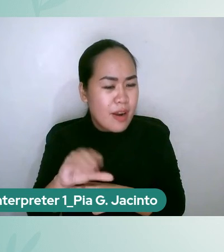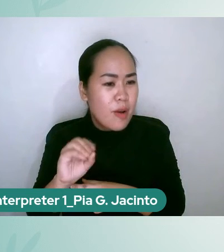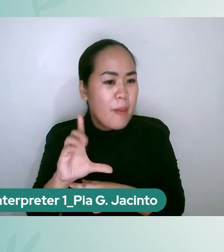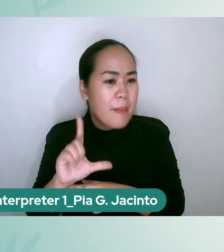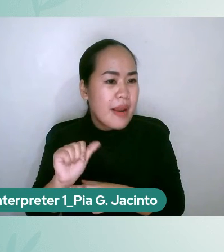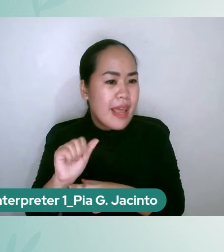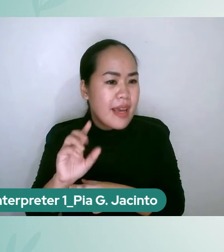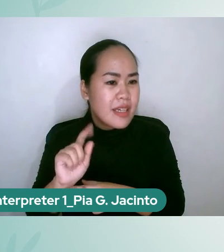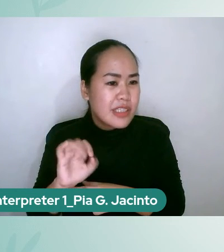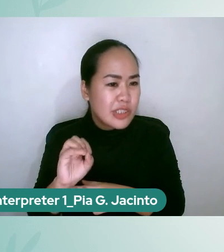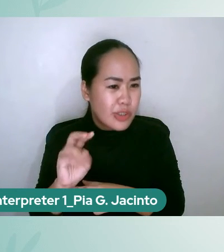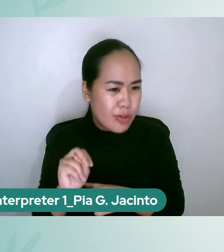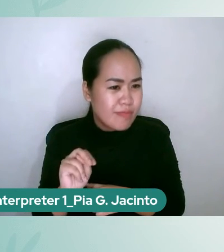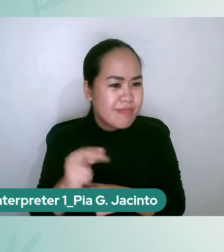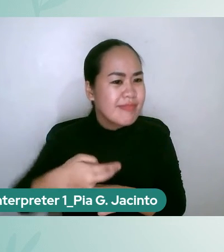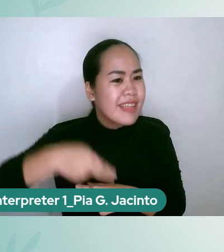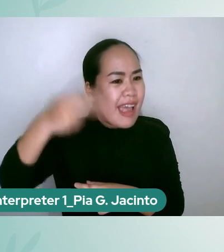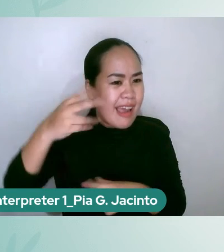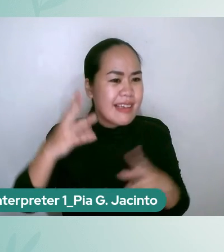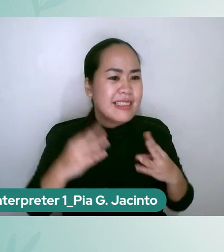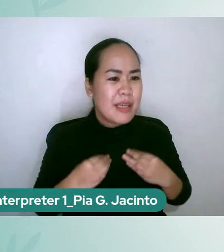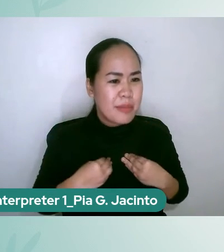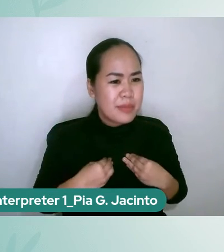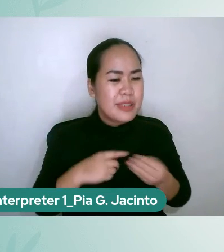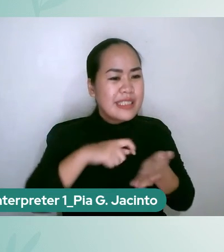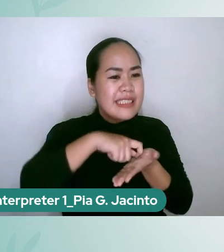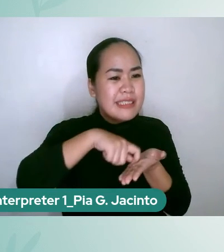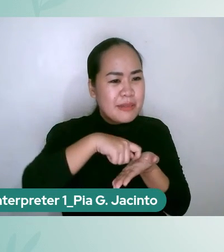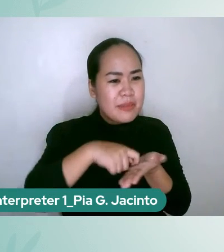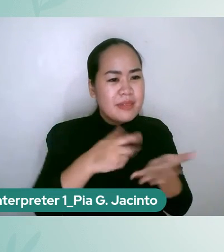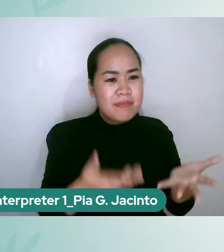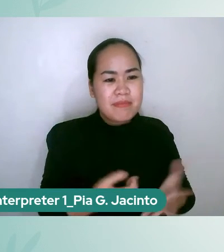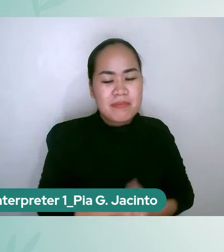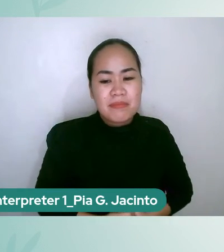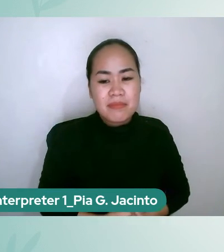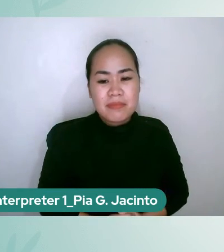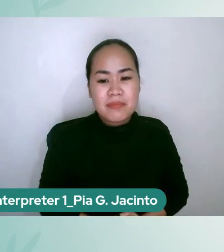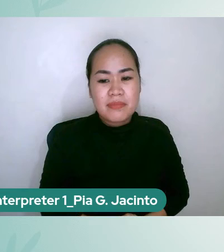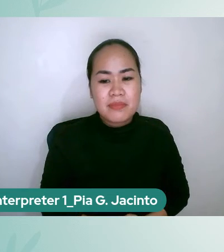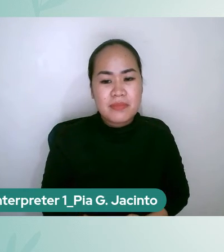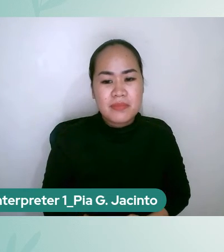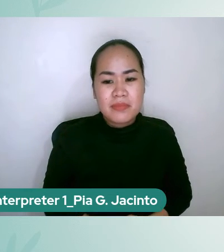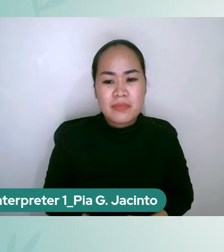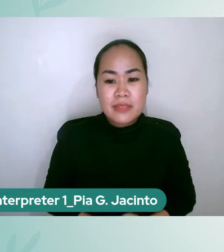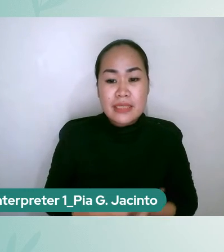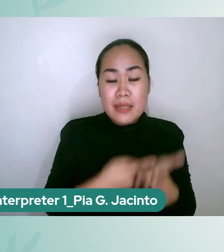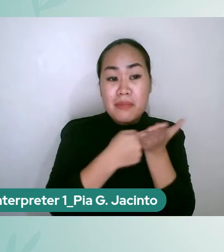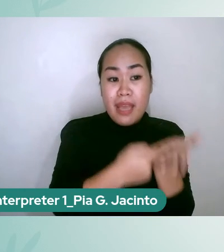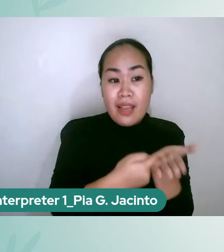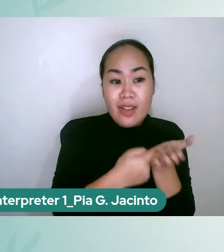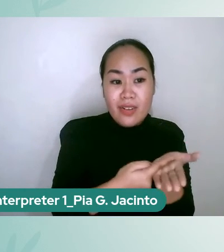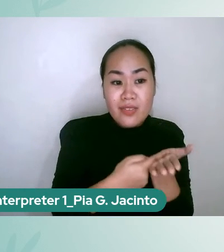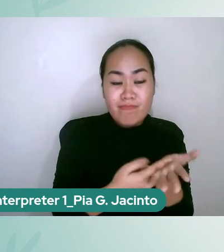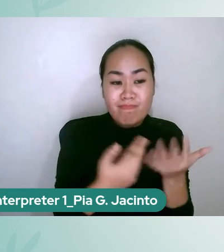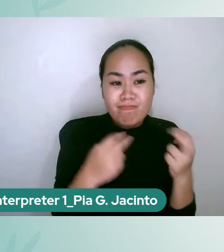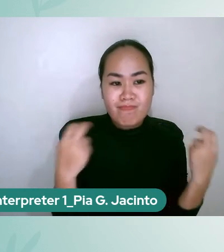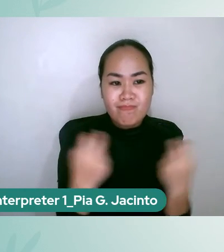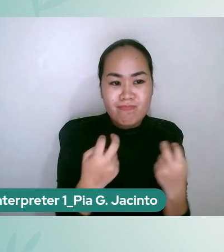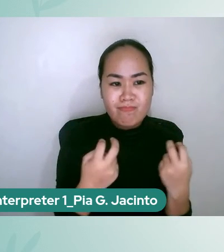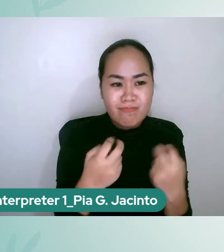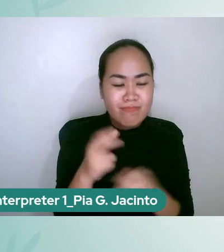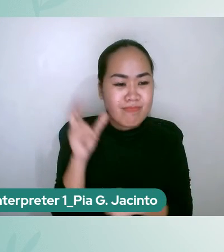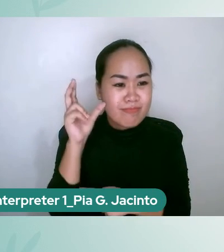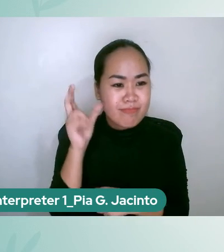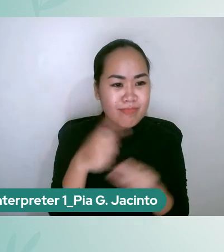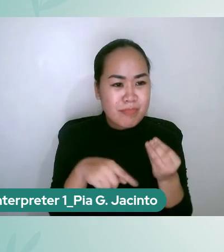highly acceptable type of treatment. In the panel discussion, we heard Dr.